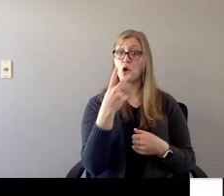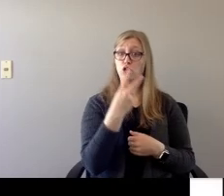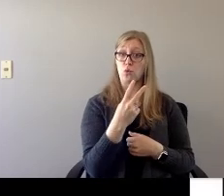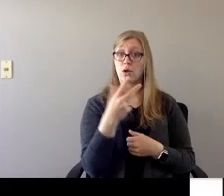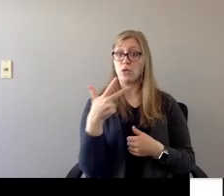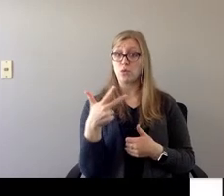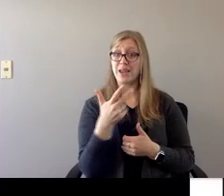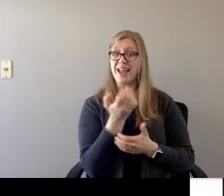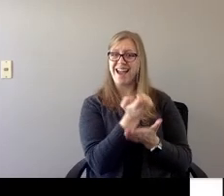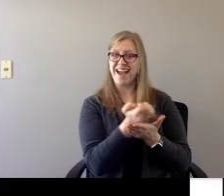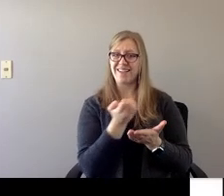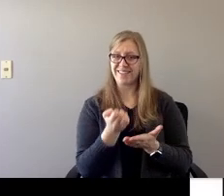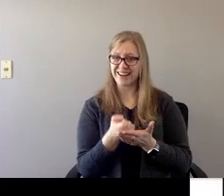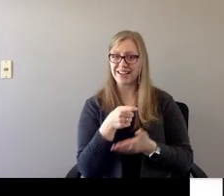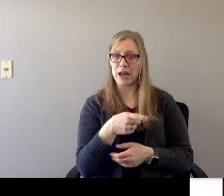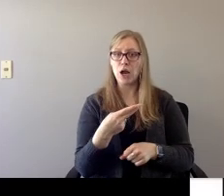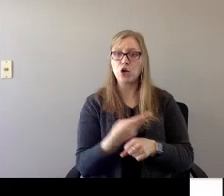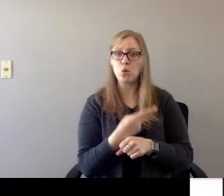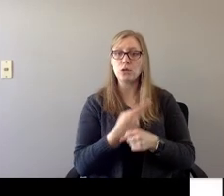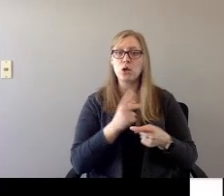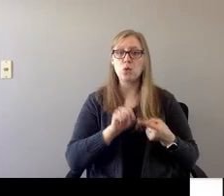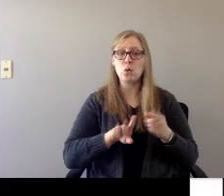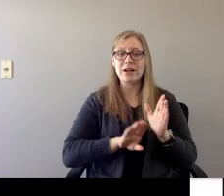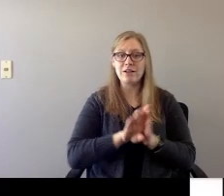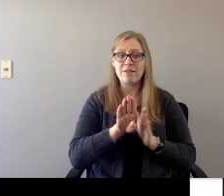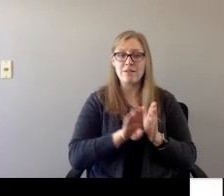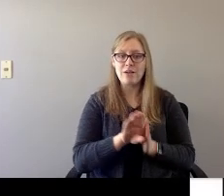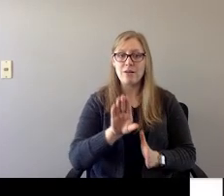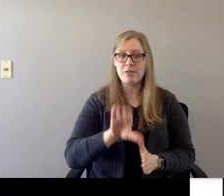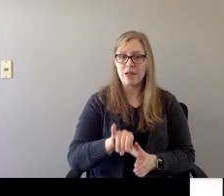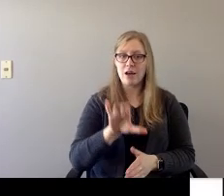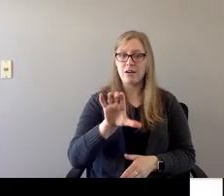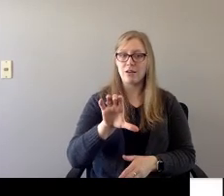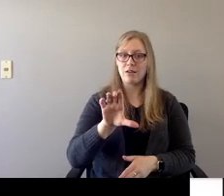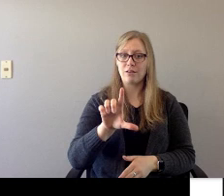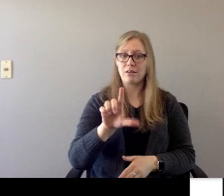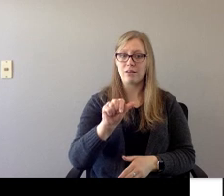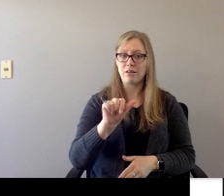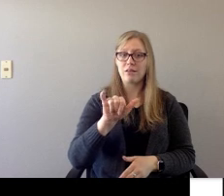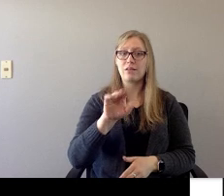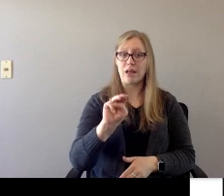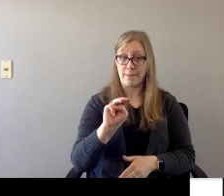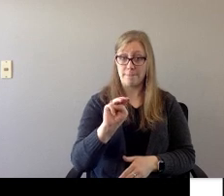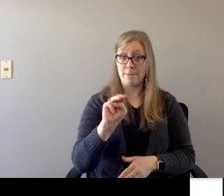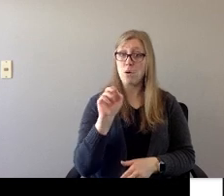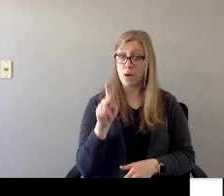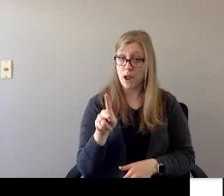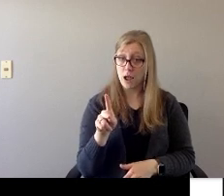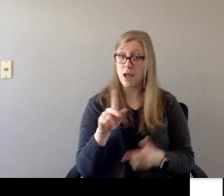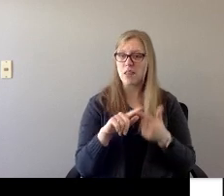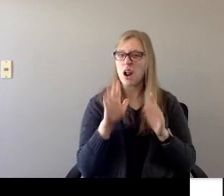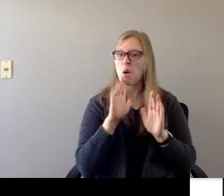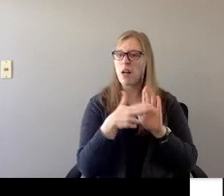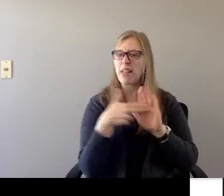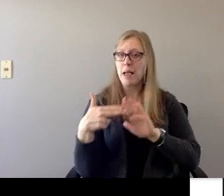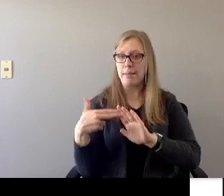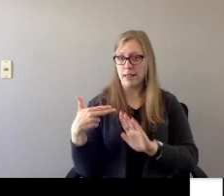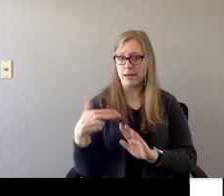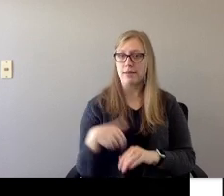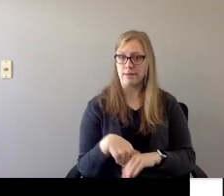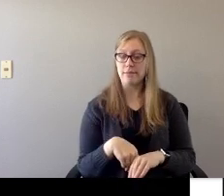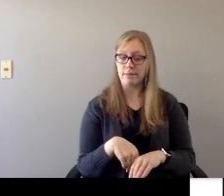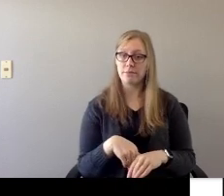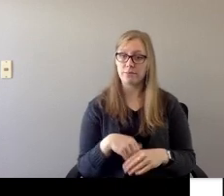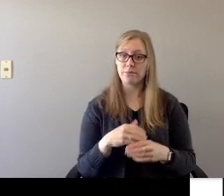to develop the claim. And then I'll label it just like I did here. Okay, so